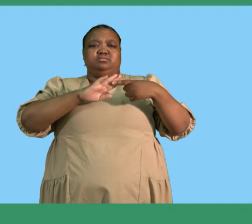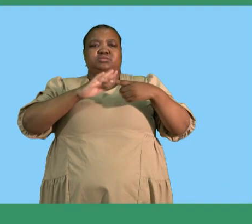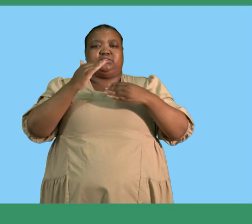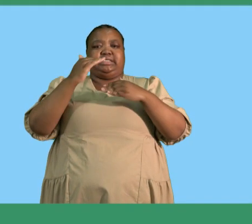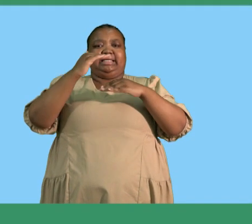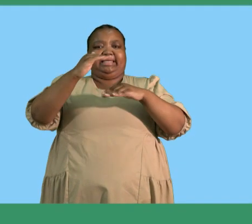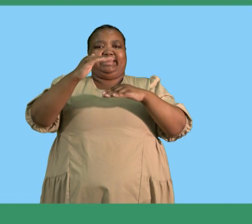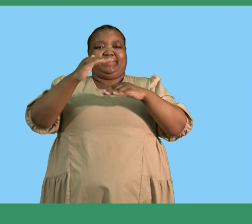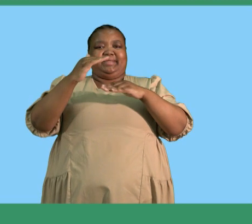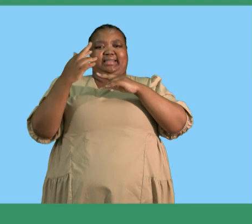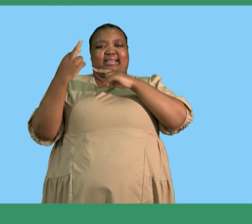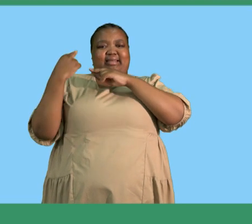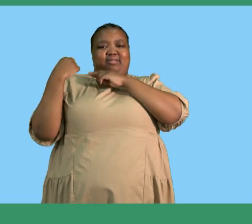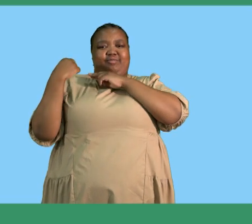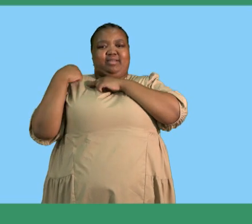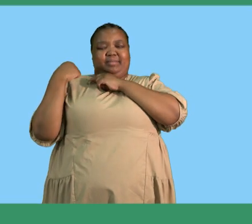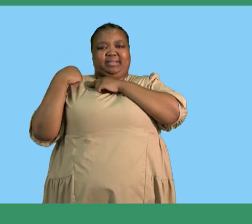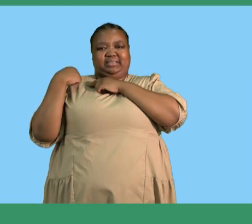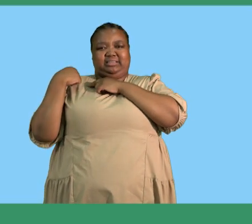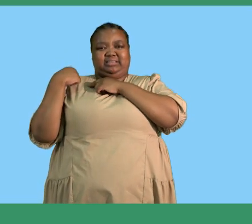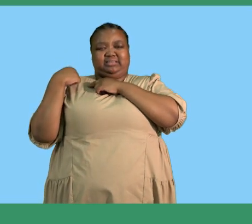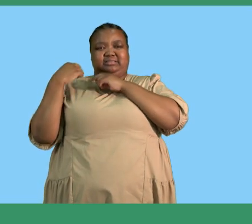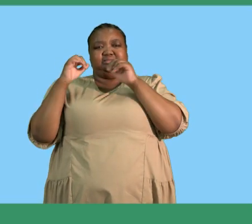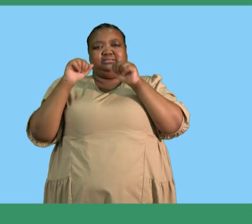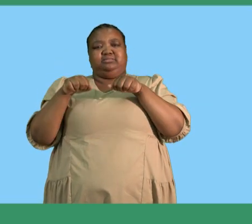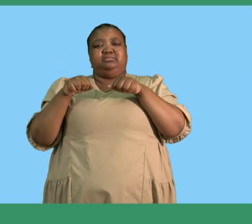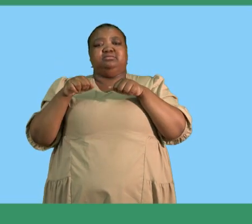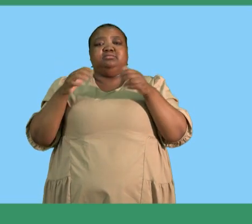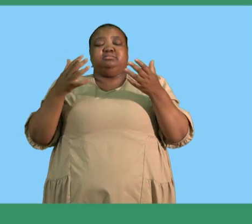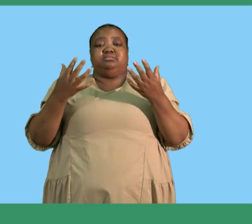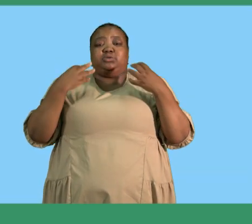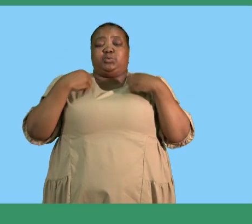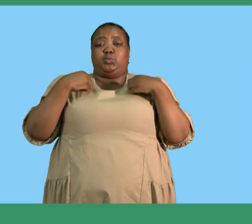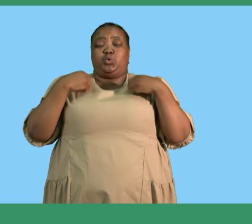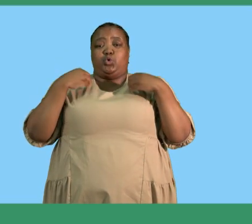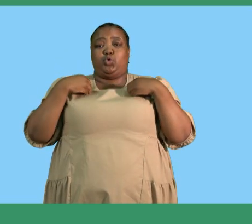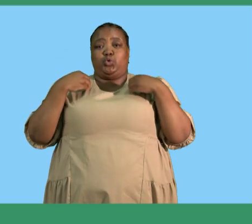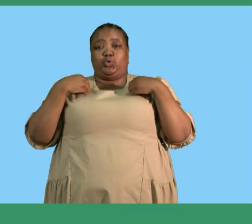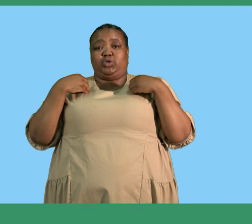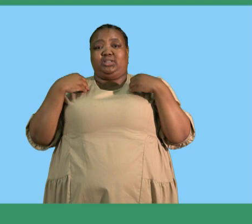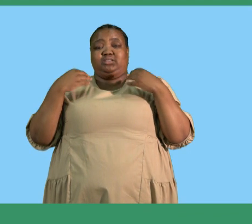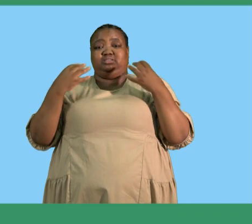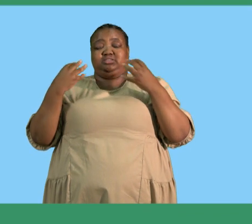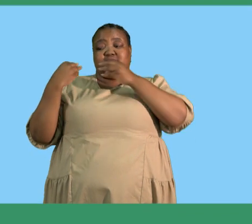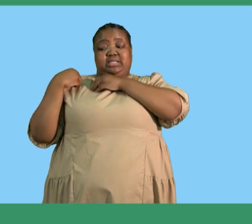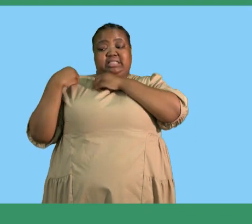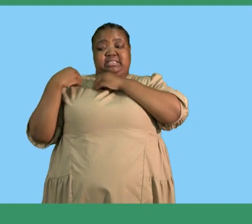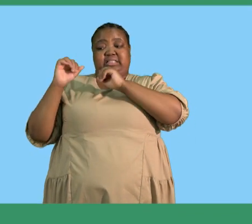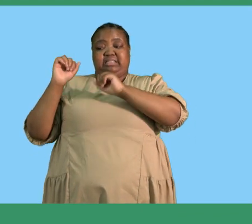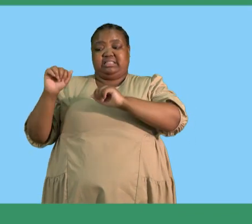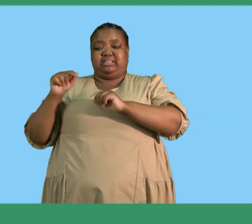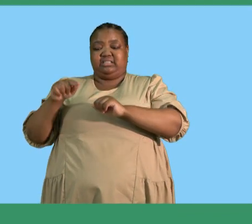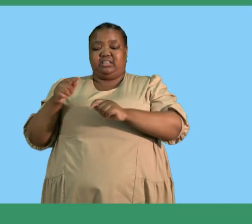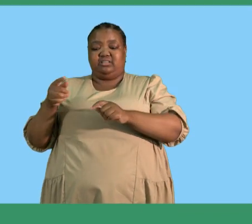word limited liability, which means that the owner's assets cannot be seized to pay the debts of